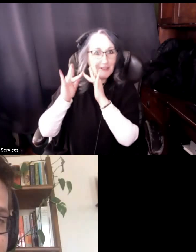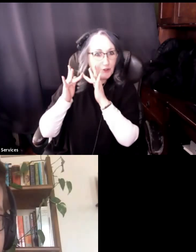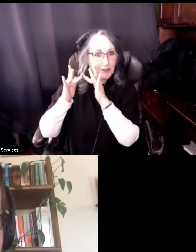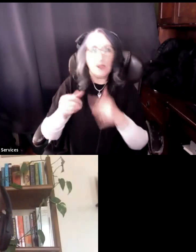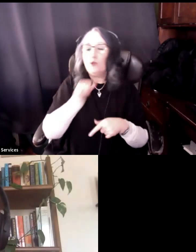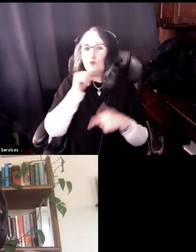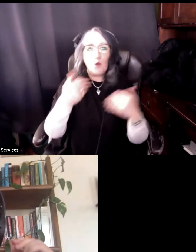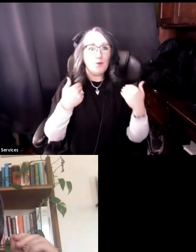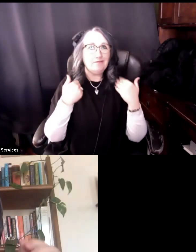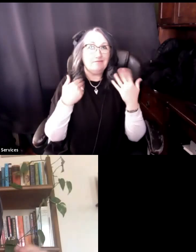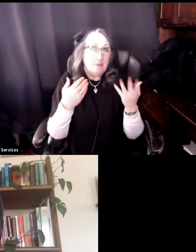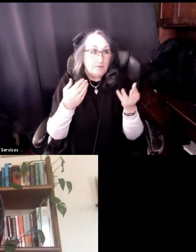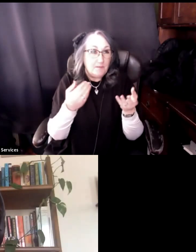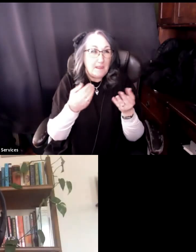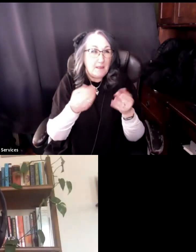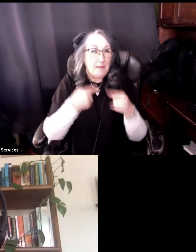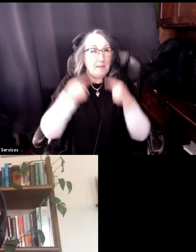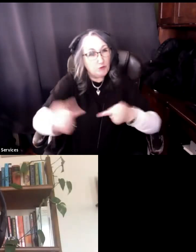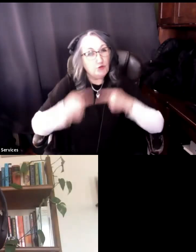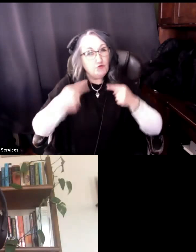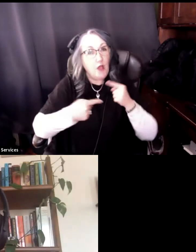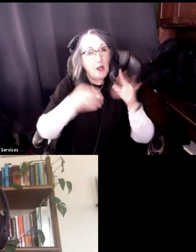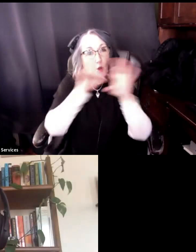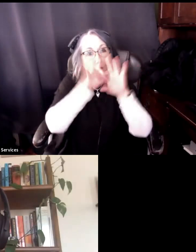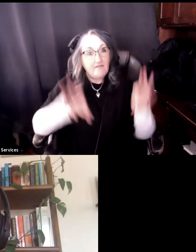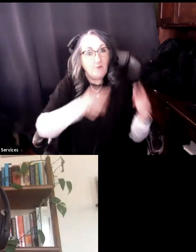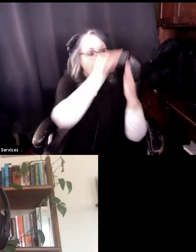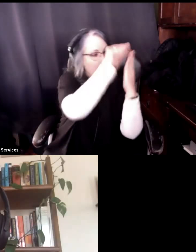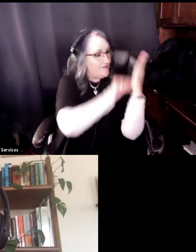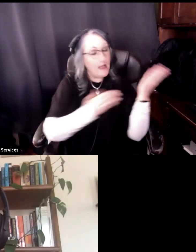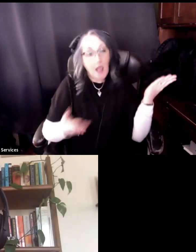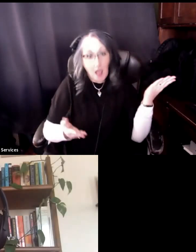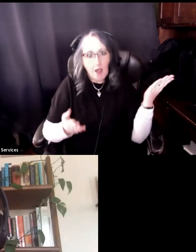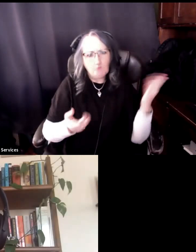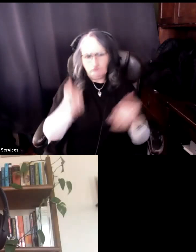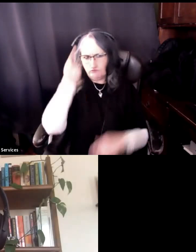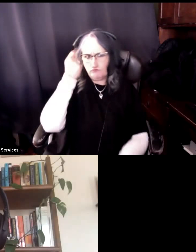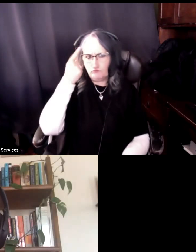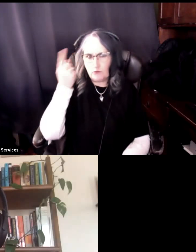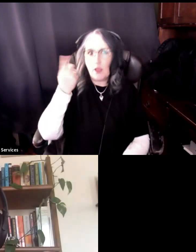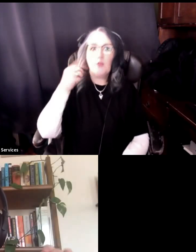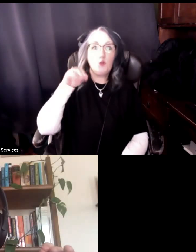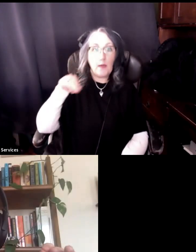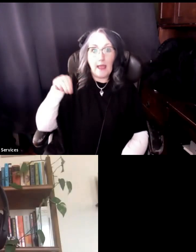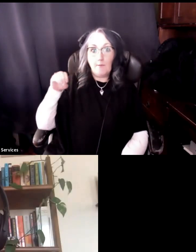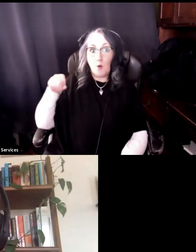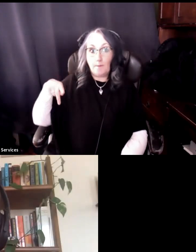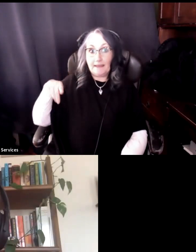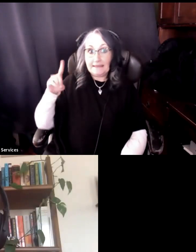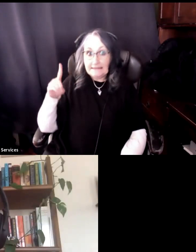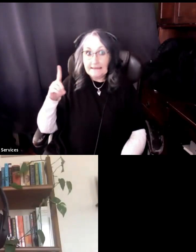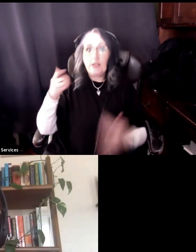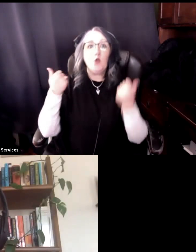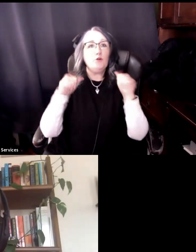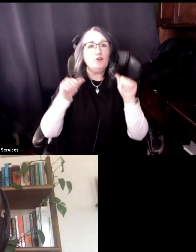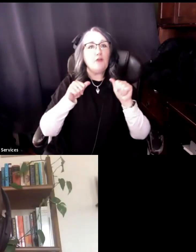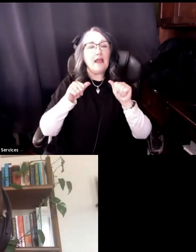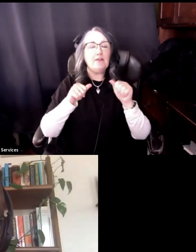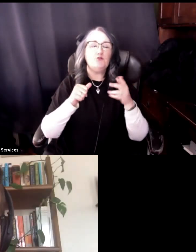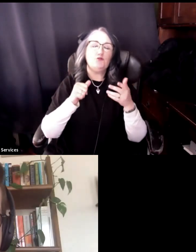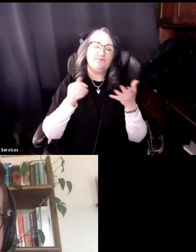difficulty filling out forms, and other things like that. So MOPD, we're working as hard as we can to simplify the appointment process, but